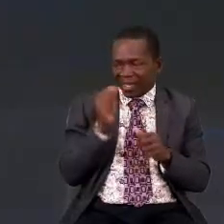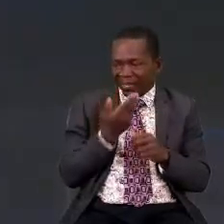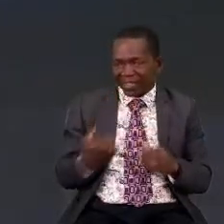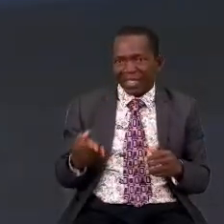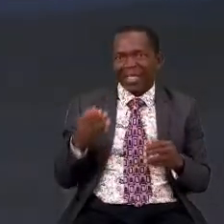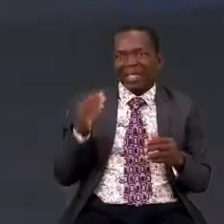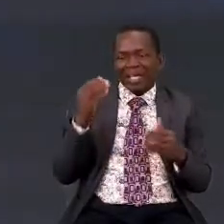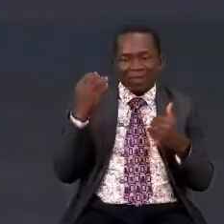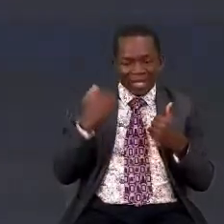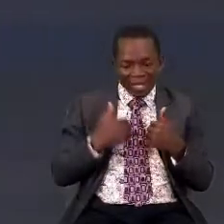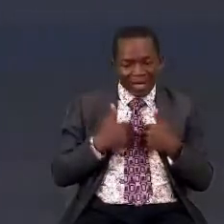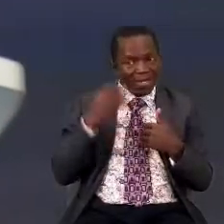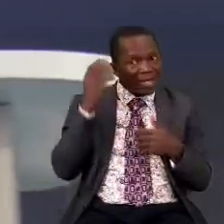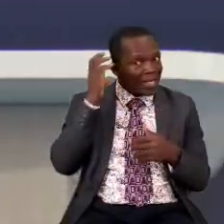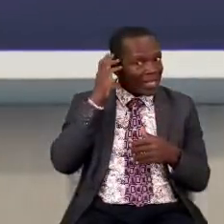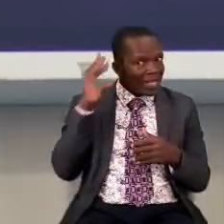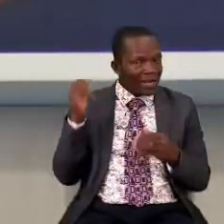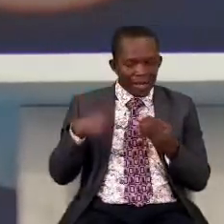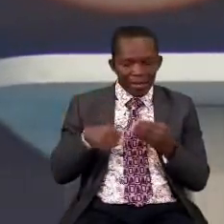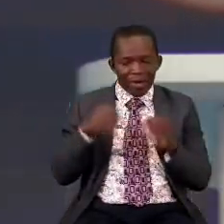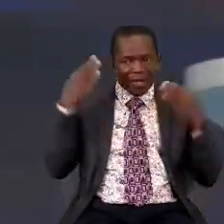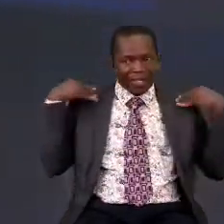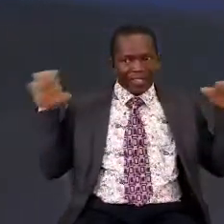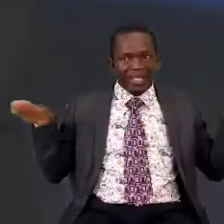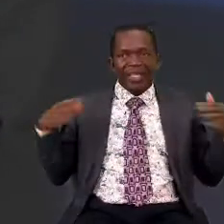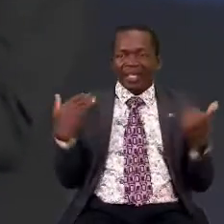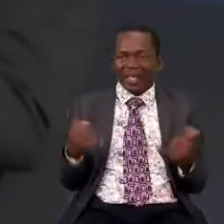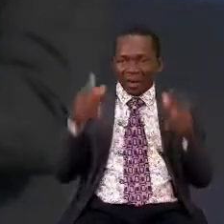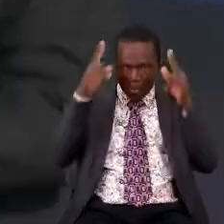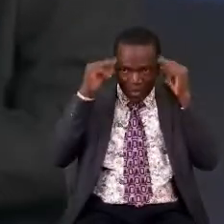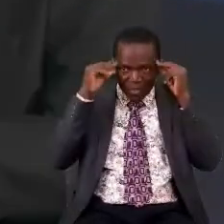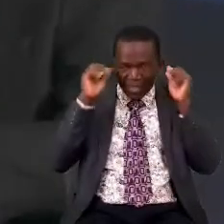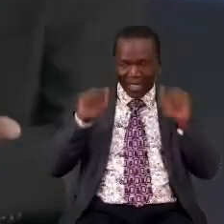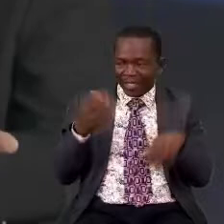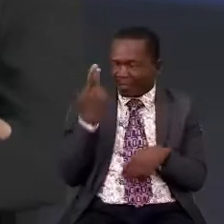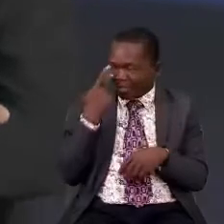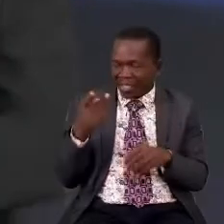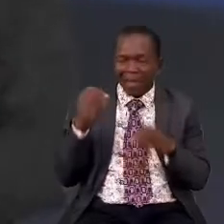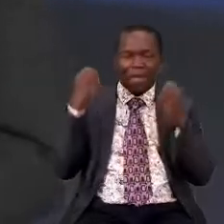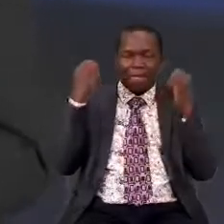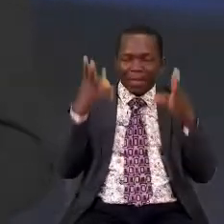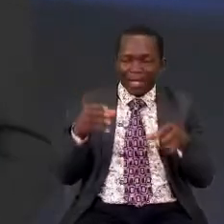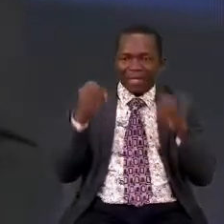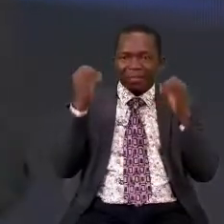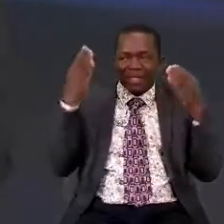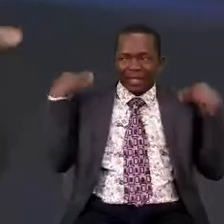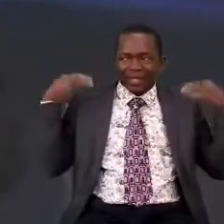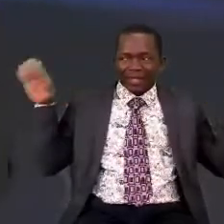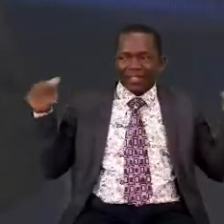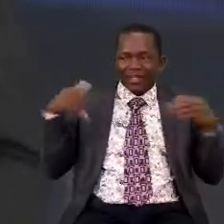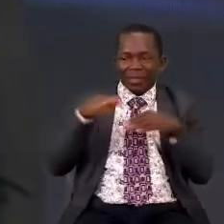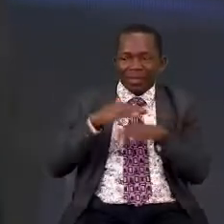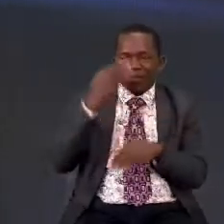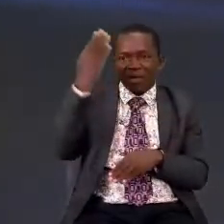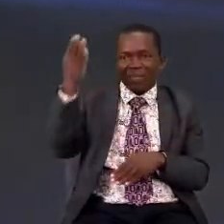of angels. He's been seeing all the commission, the commandment the Lord gave unto him. Now he has the commendation and